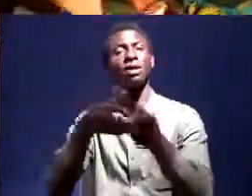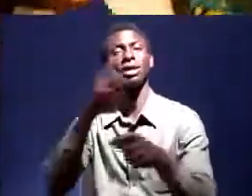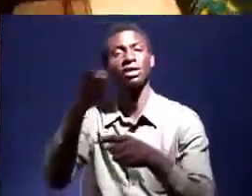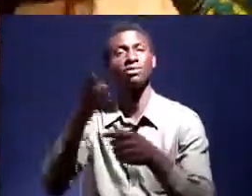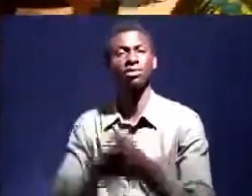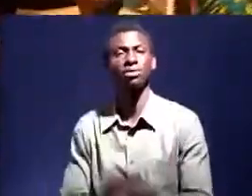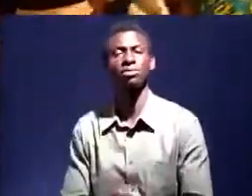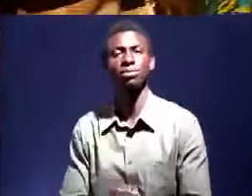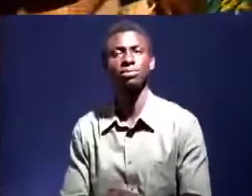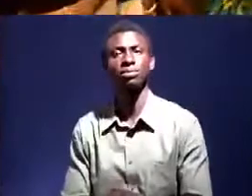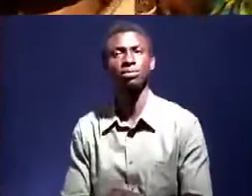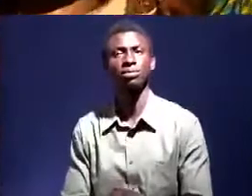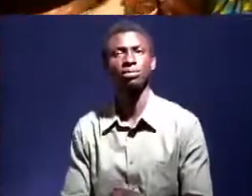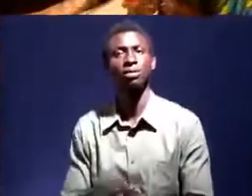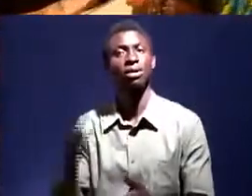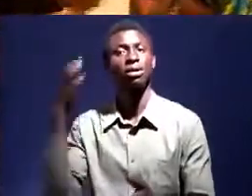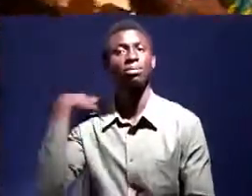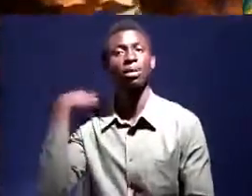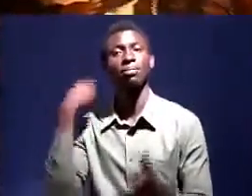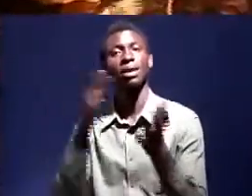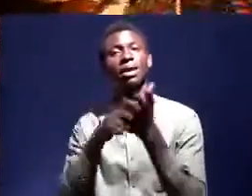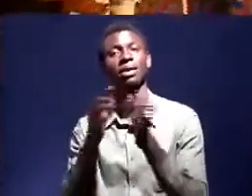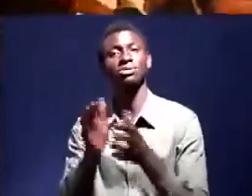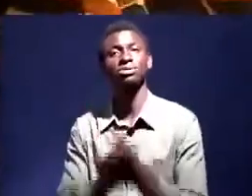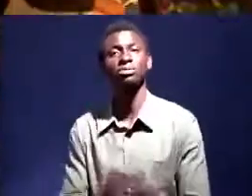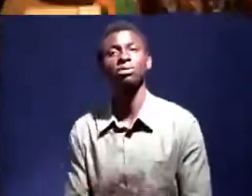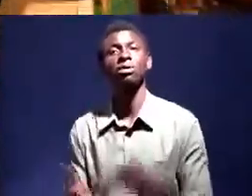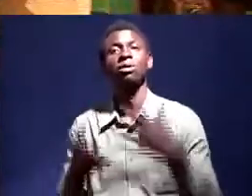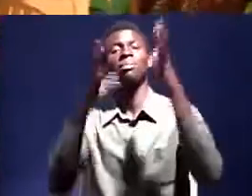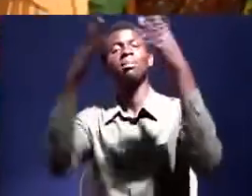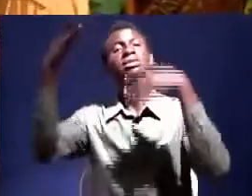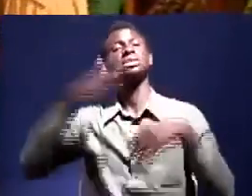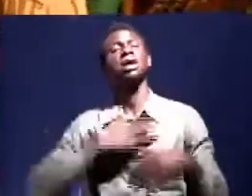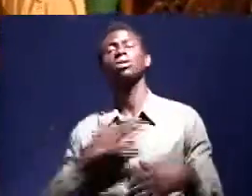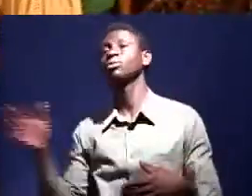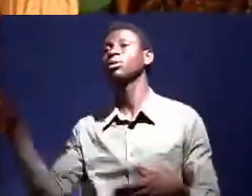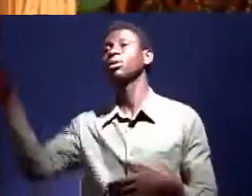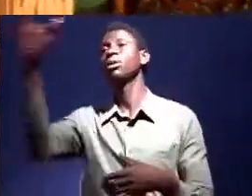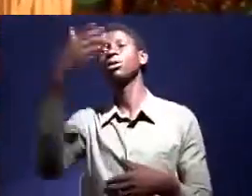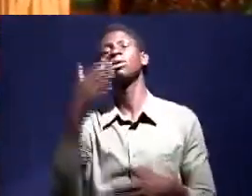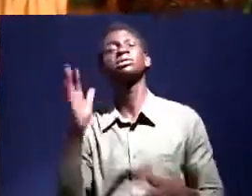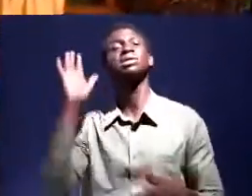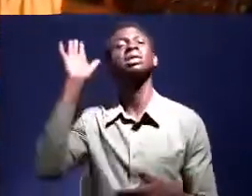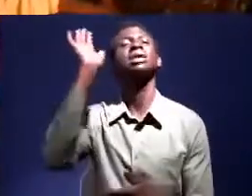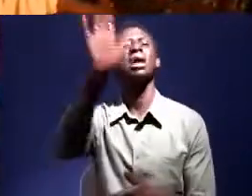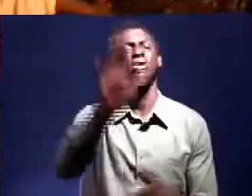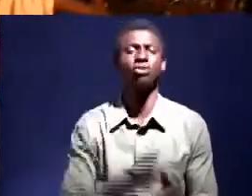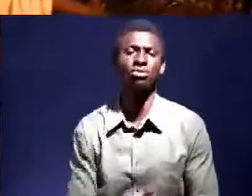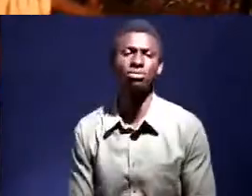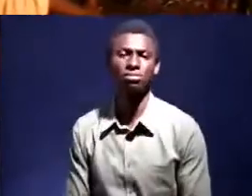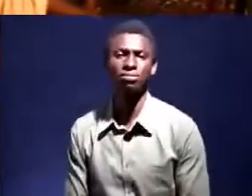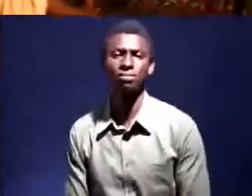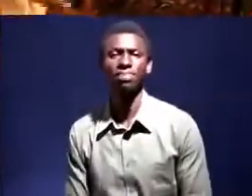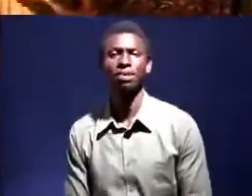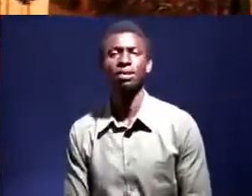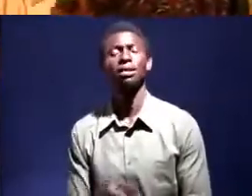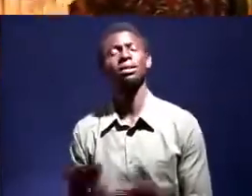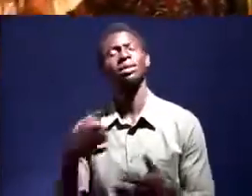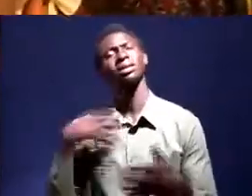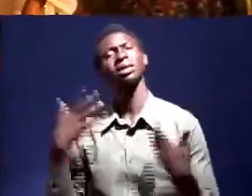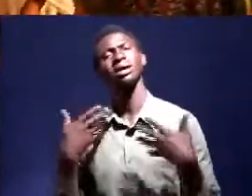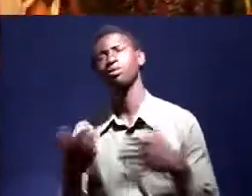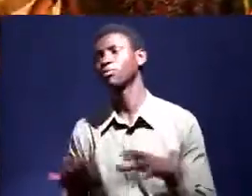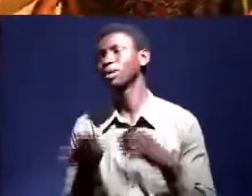my whole life is yours. If you've been baptized, say, Jesus, I want